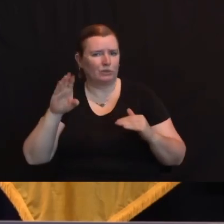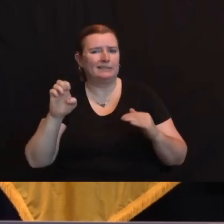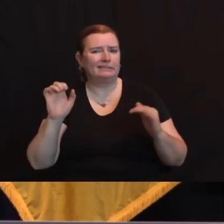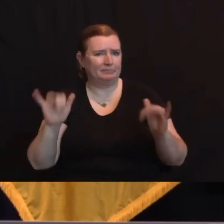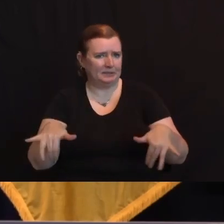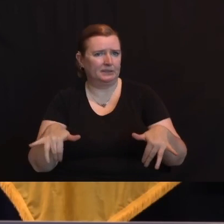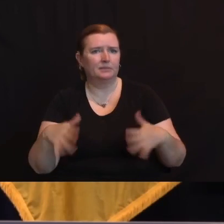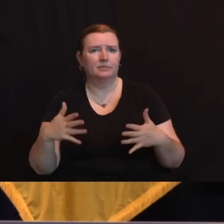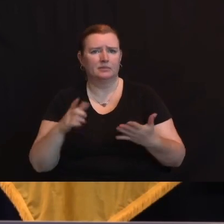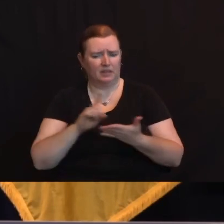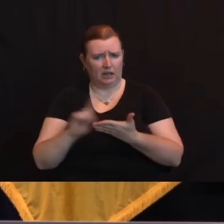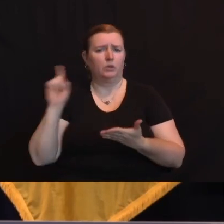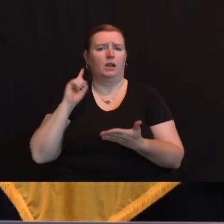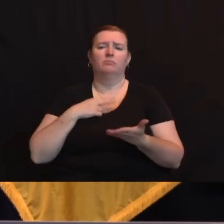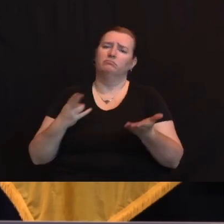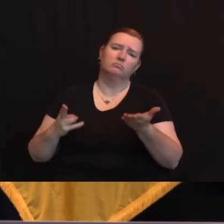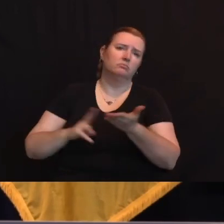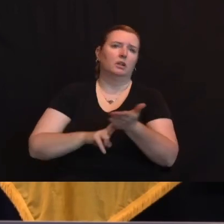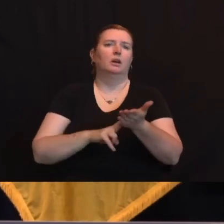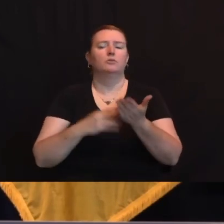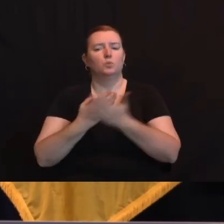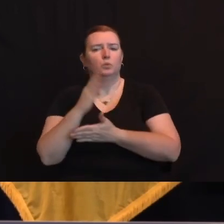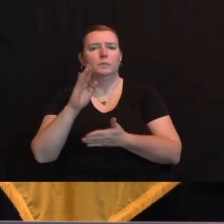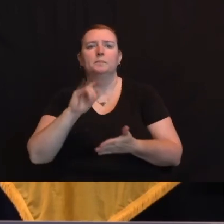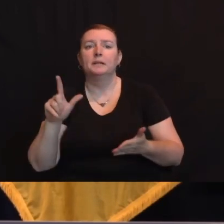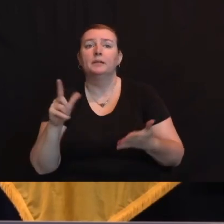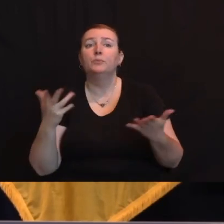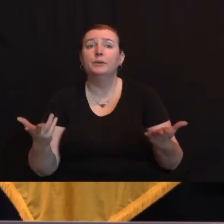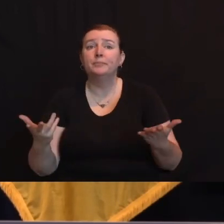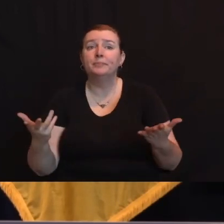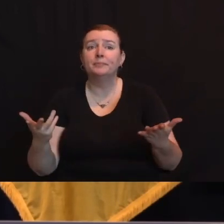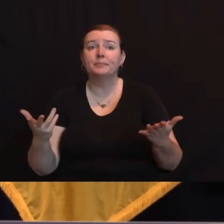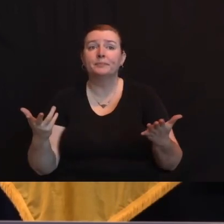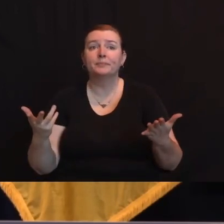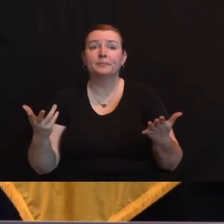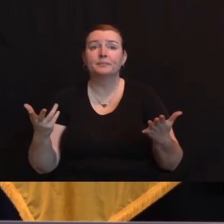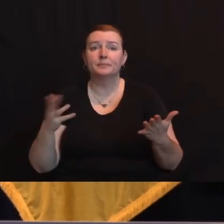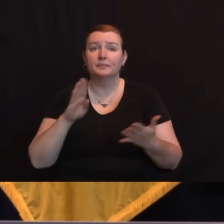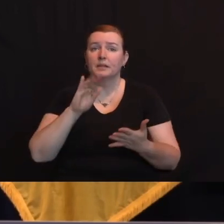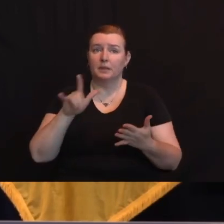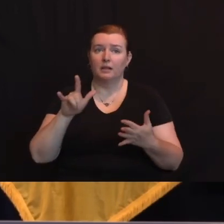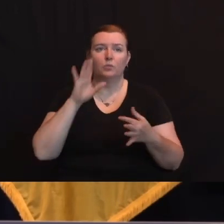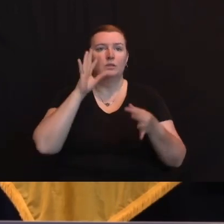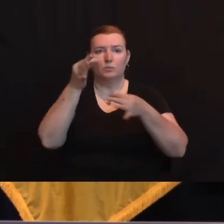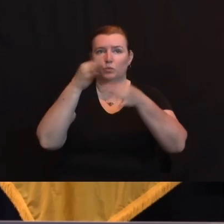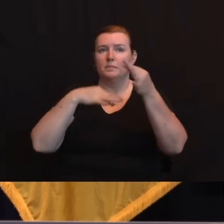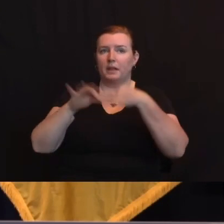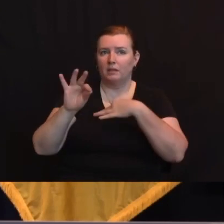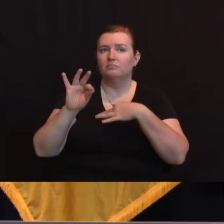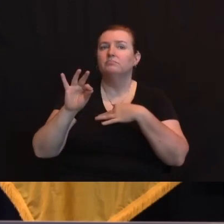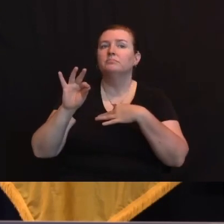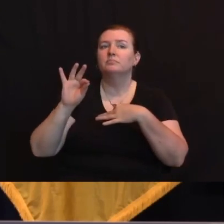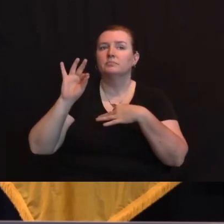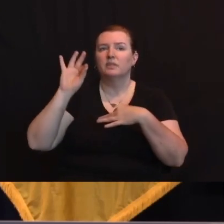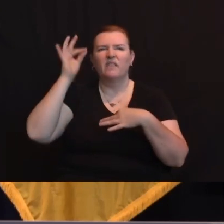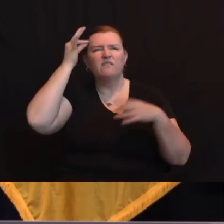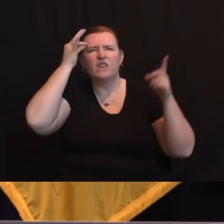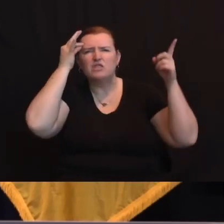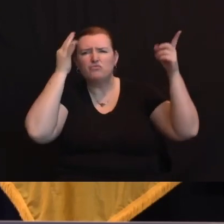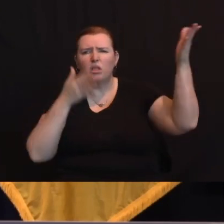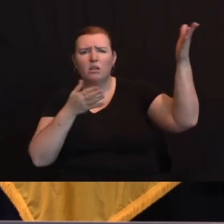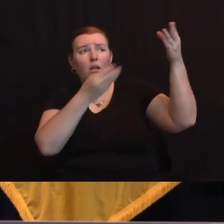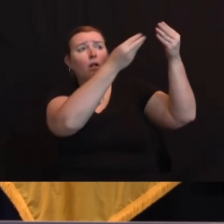week, which essentially, plus or minus, replaces a federal premium that was being phased out